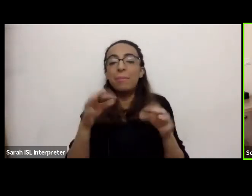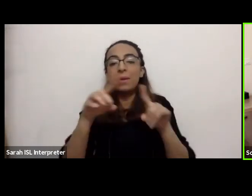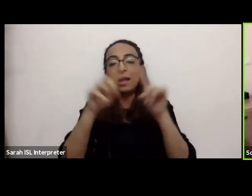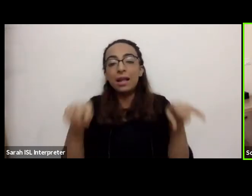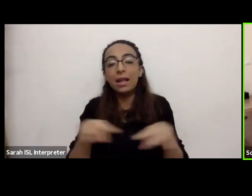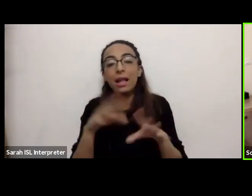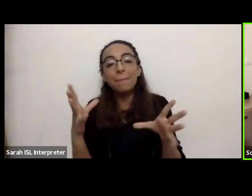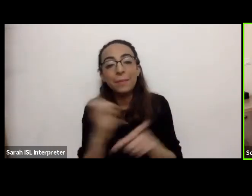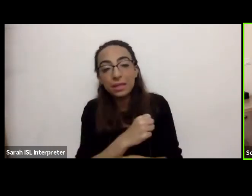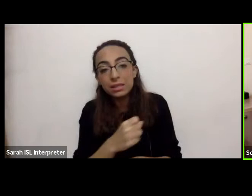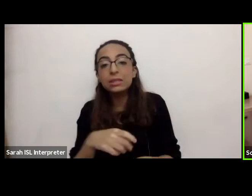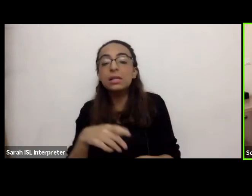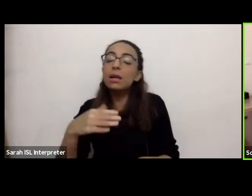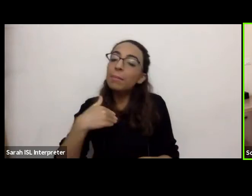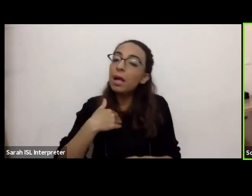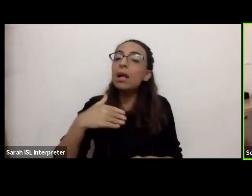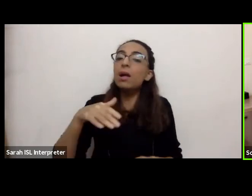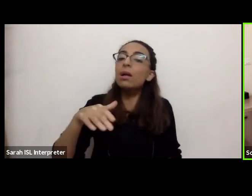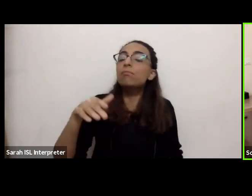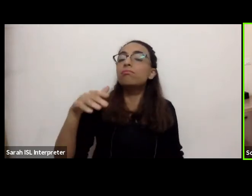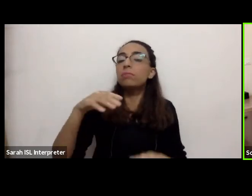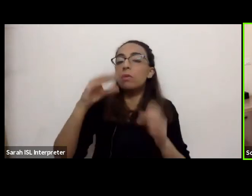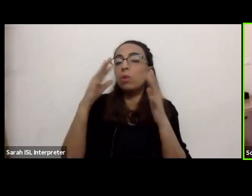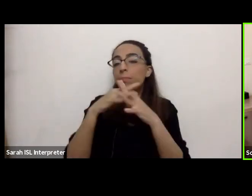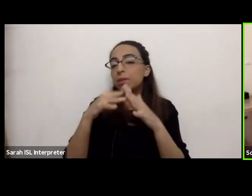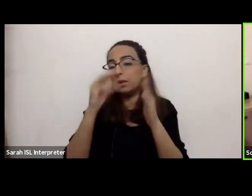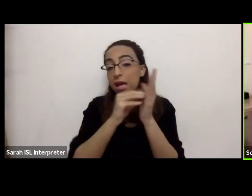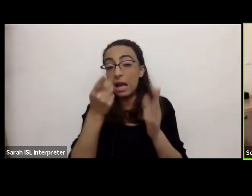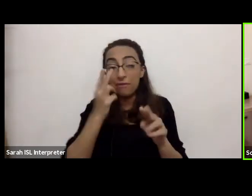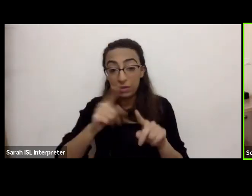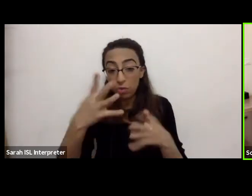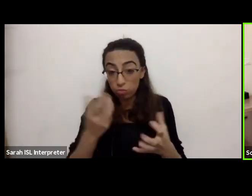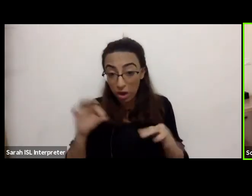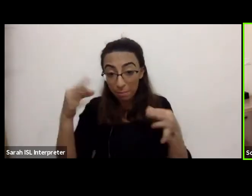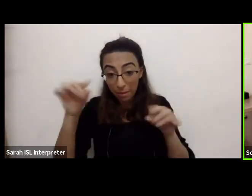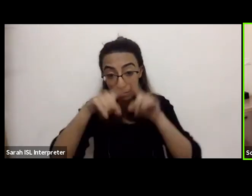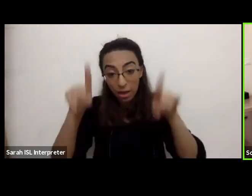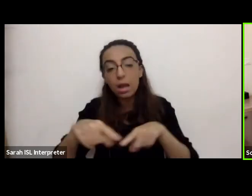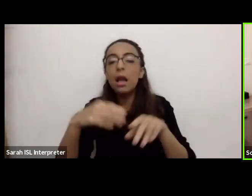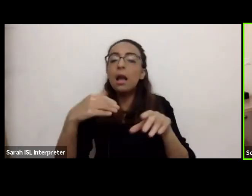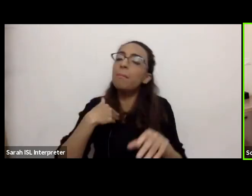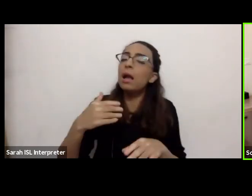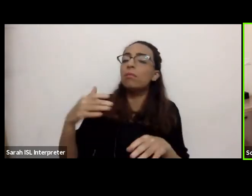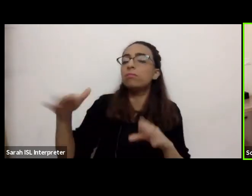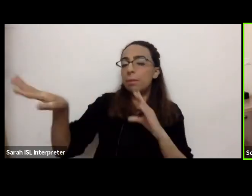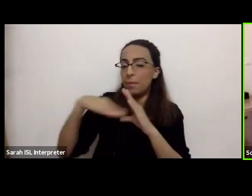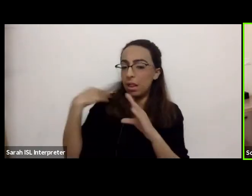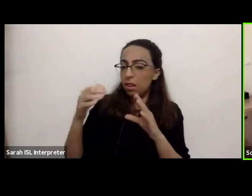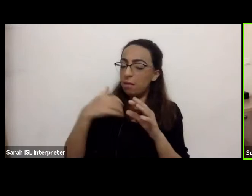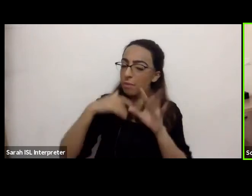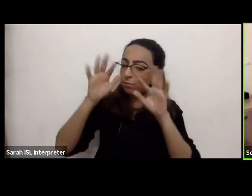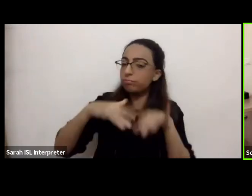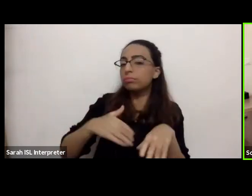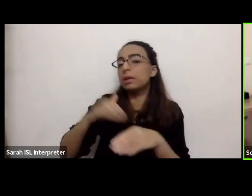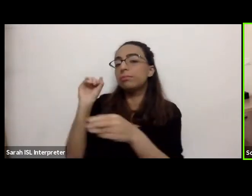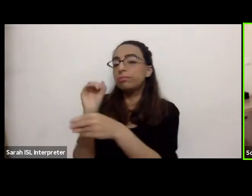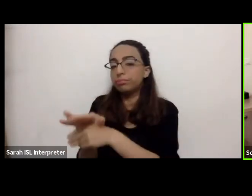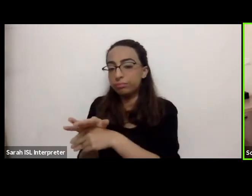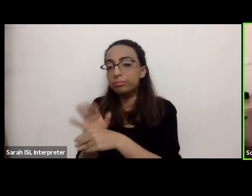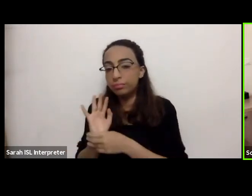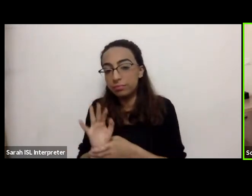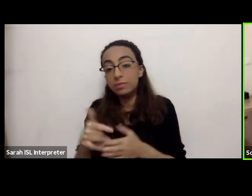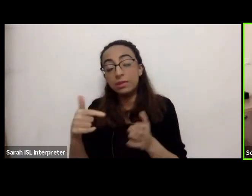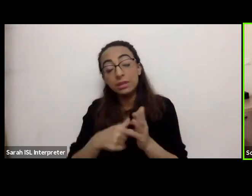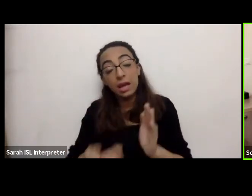a physical copy, please write to NCPEDP, we'll send it out. But we do realize that award is a